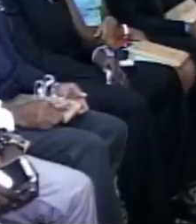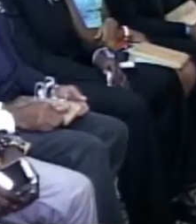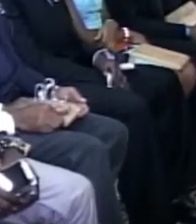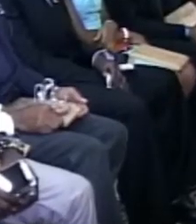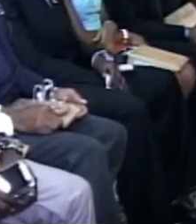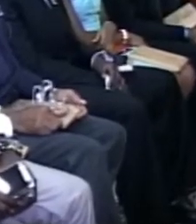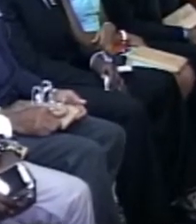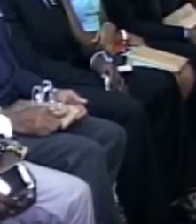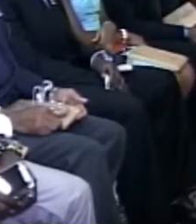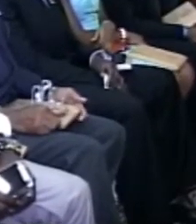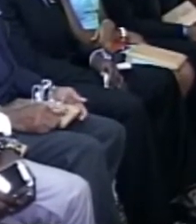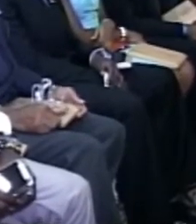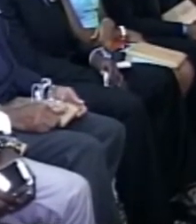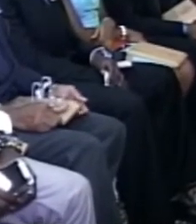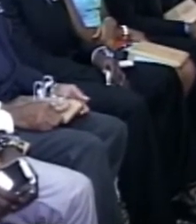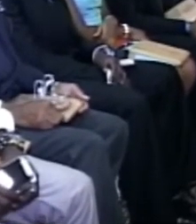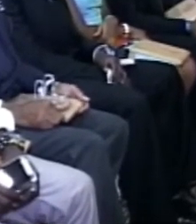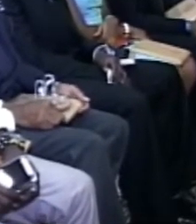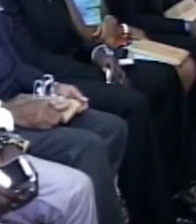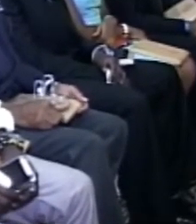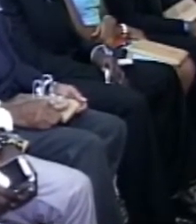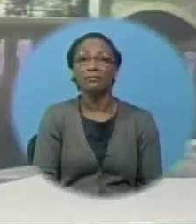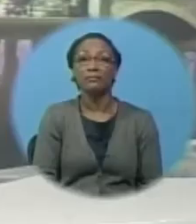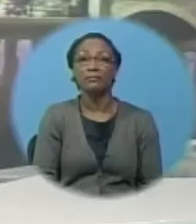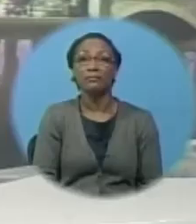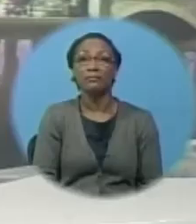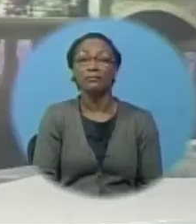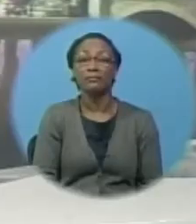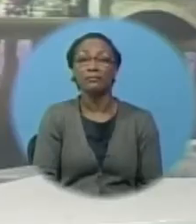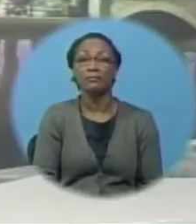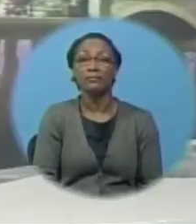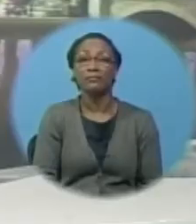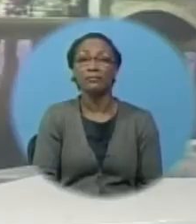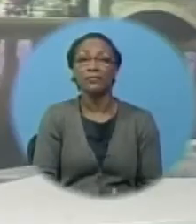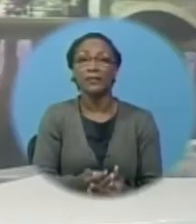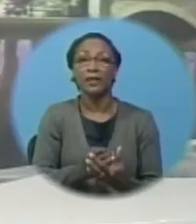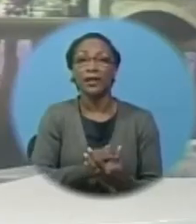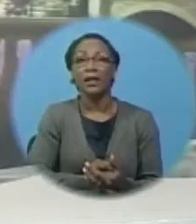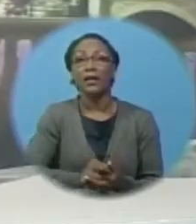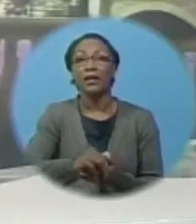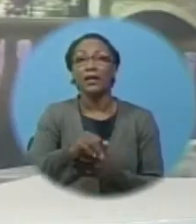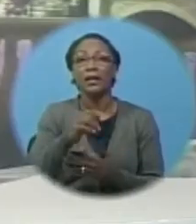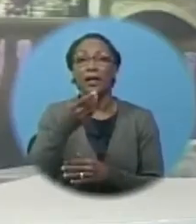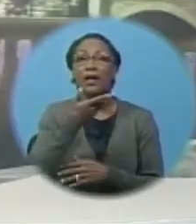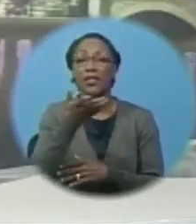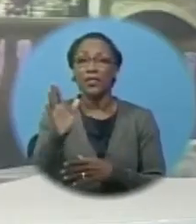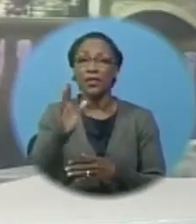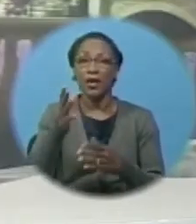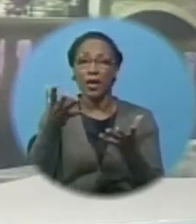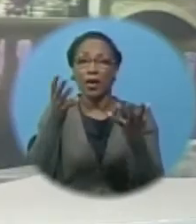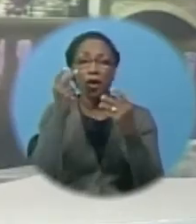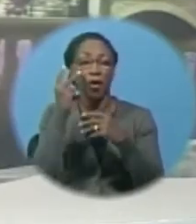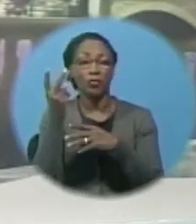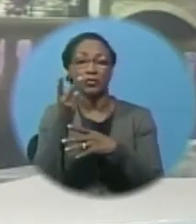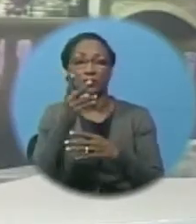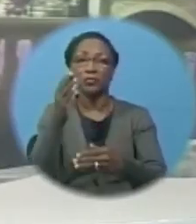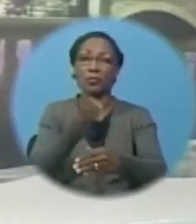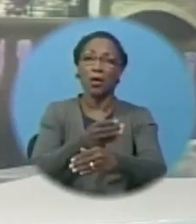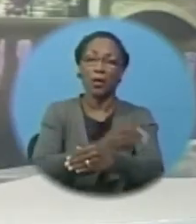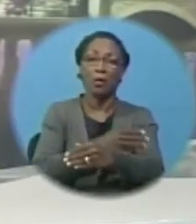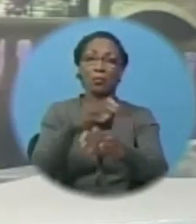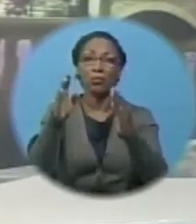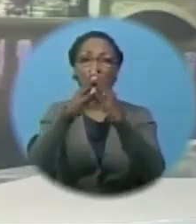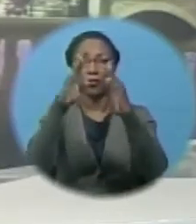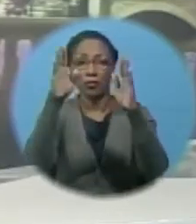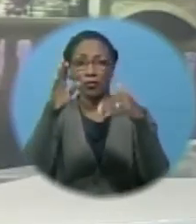year. Mr. Brathwaite says government is moving to improve accommodation for fire officers across the country with assessments already